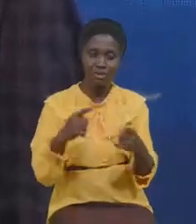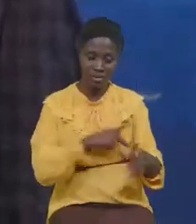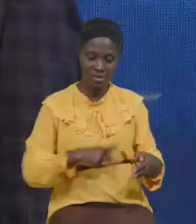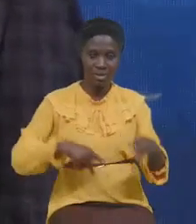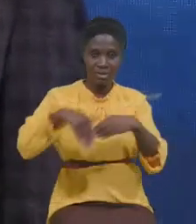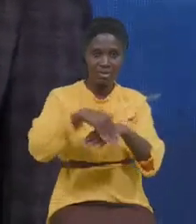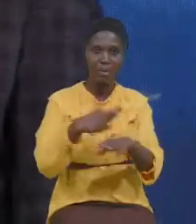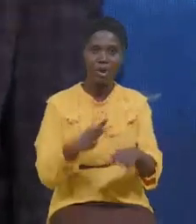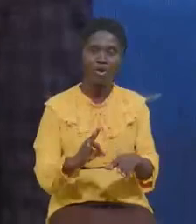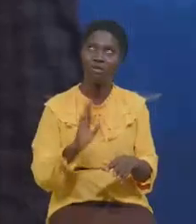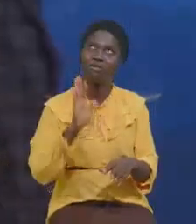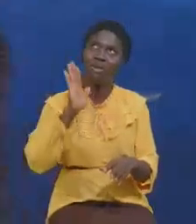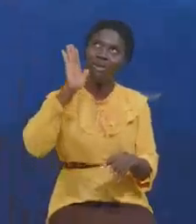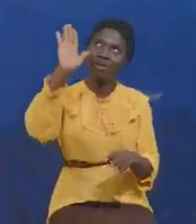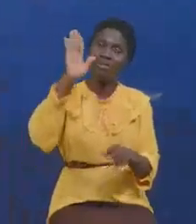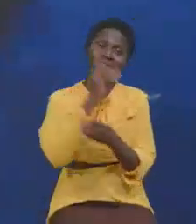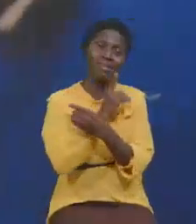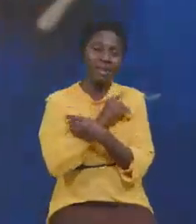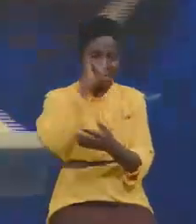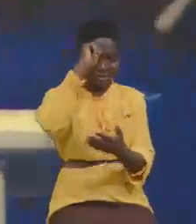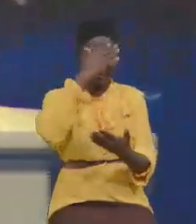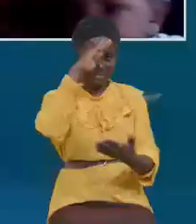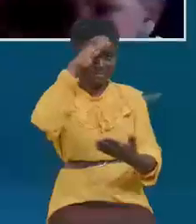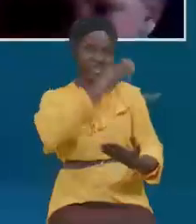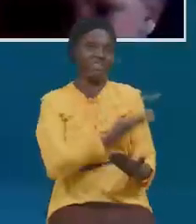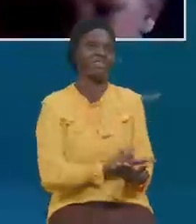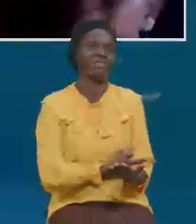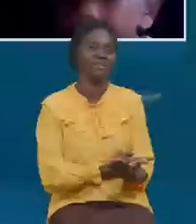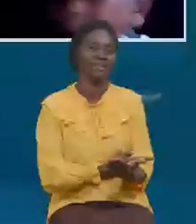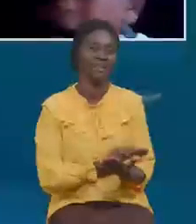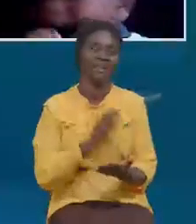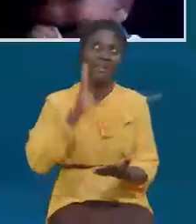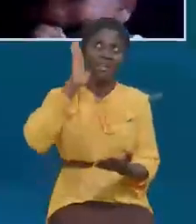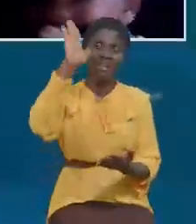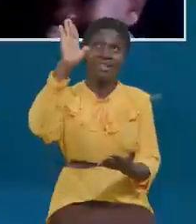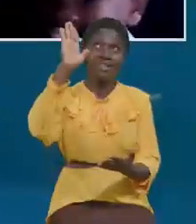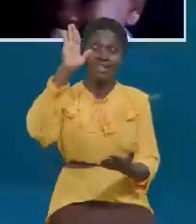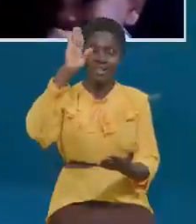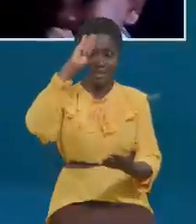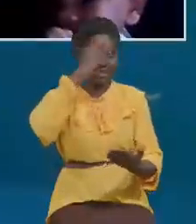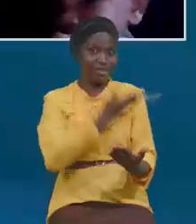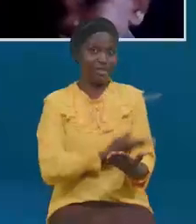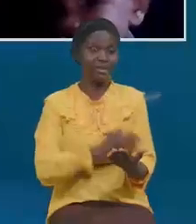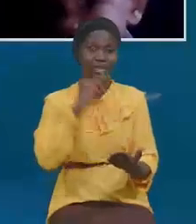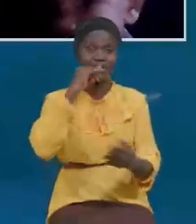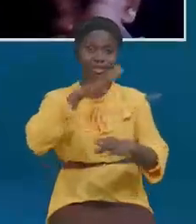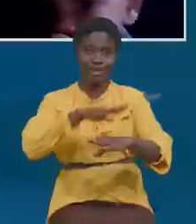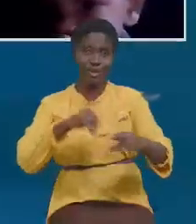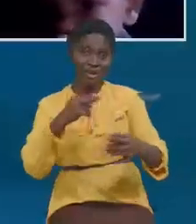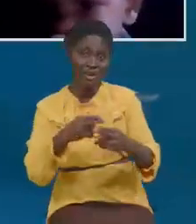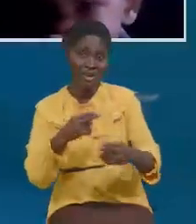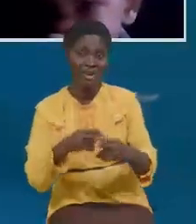his dear son. The dear son is called Emmanuel. That's why we